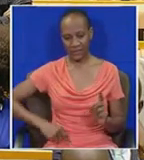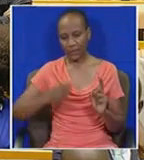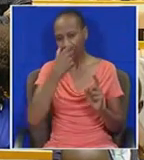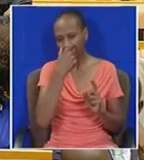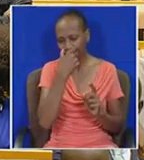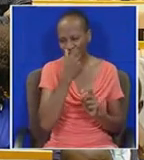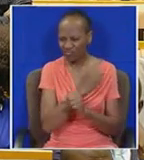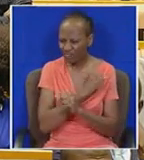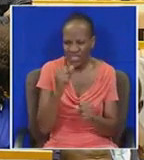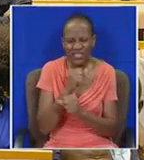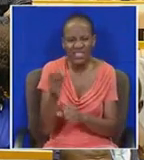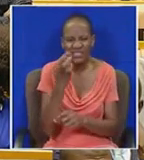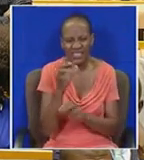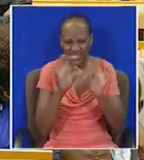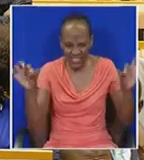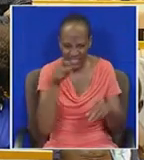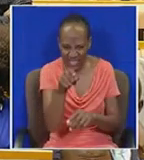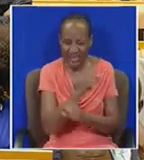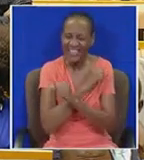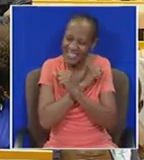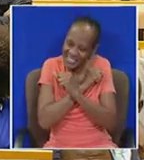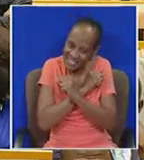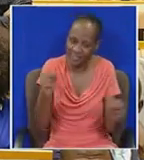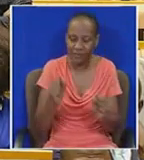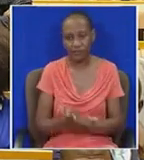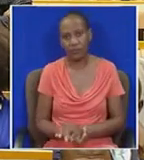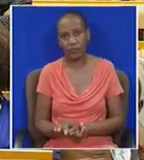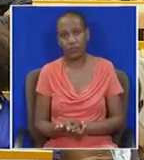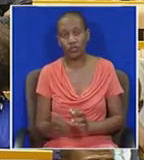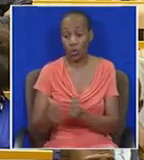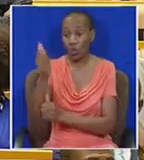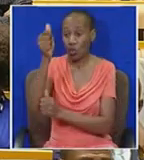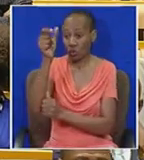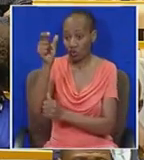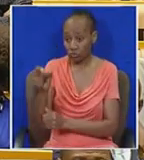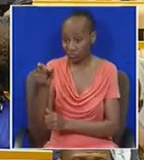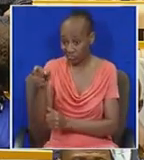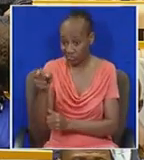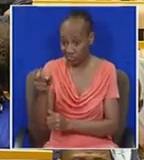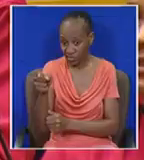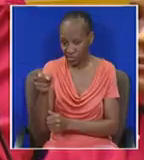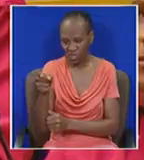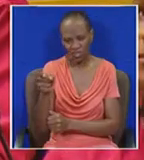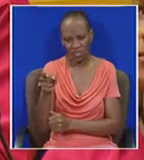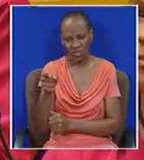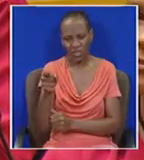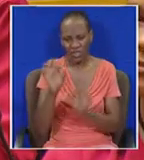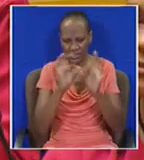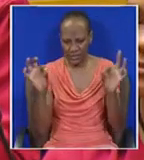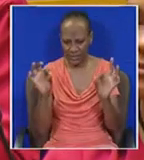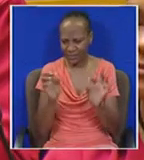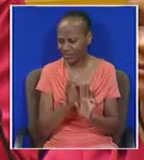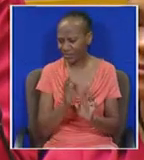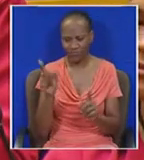never said that sentence, ever. So the Honorable Chief Whip is deliberately misleading the House.